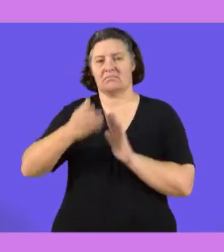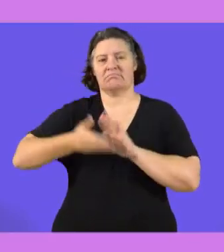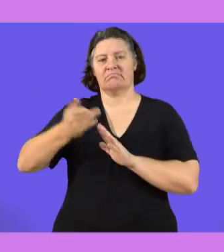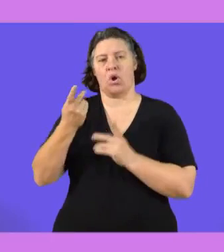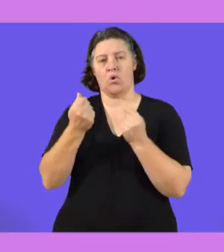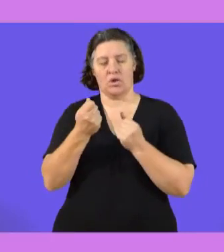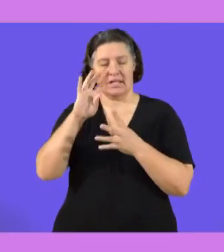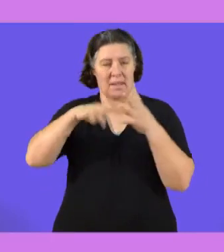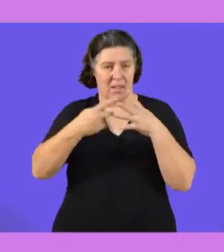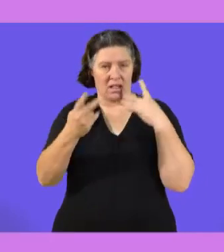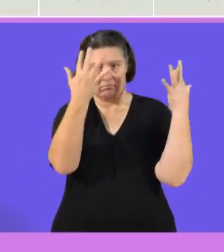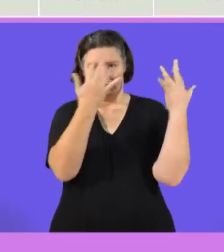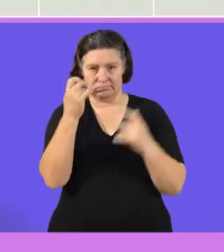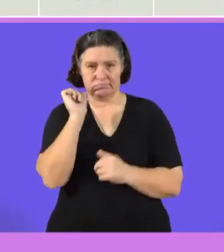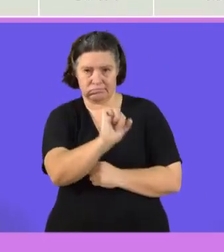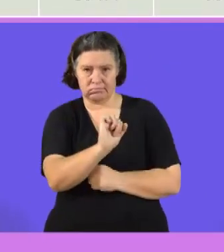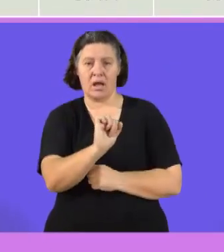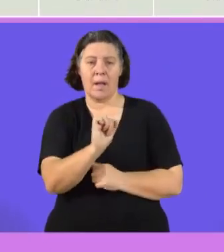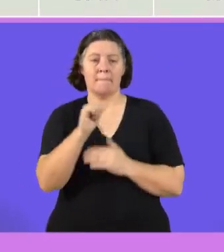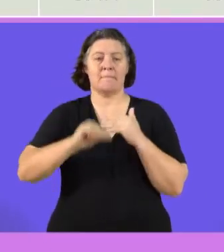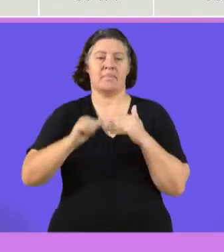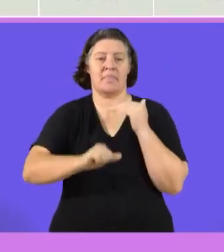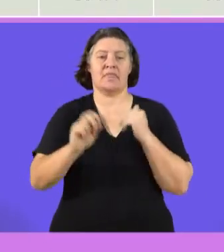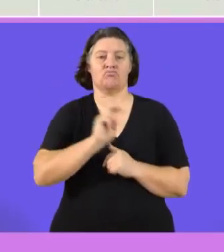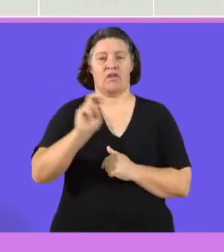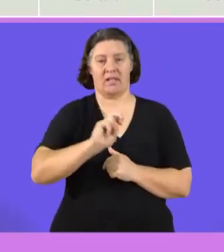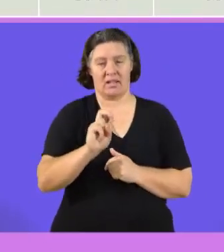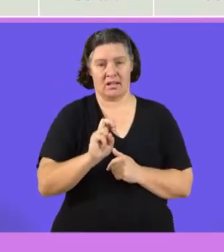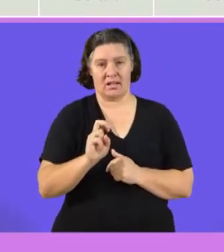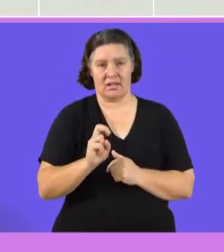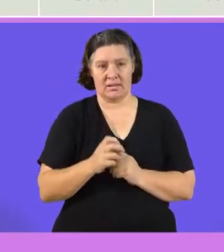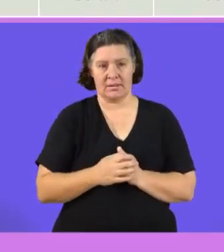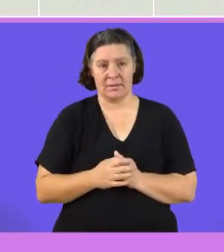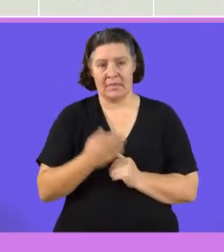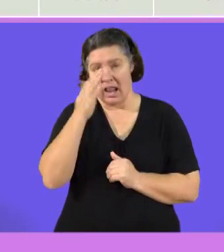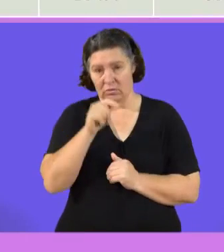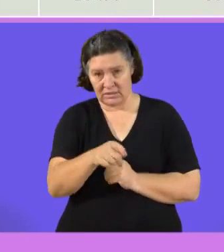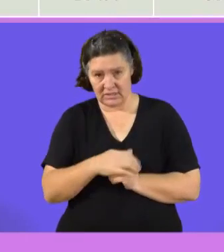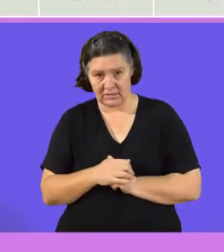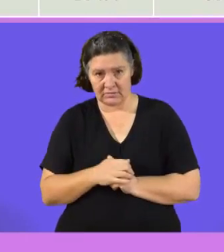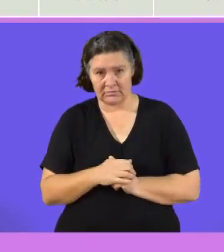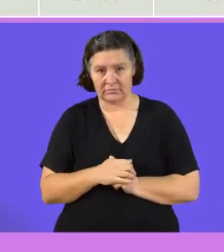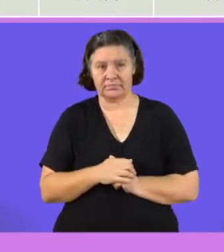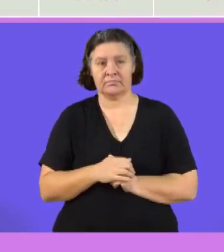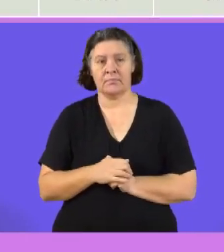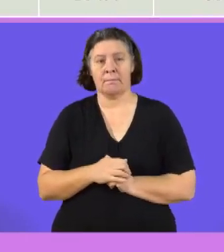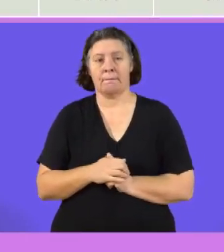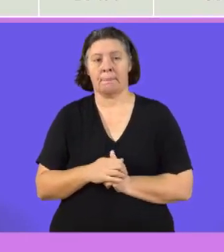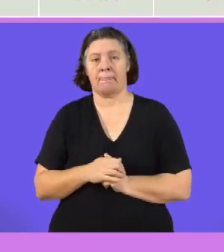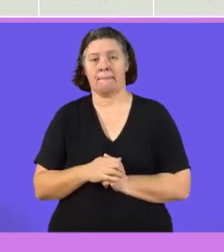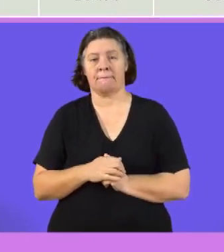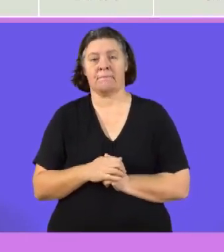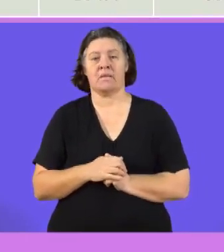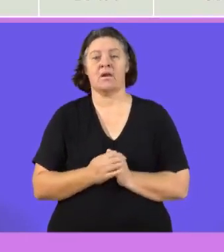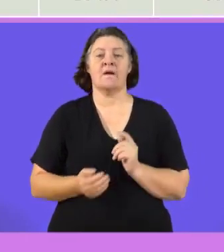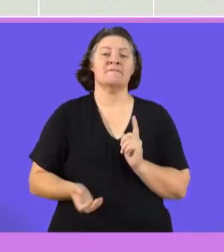to calculate Lana's monthly travel allowance. Okay, so let's quickly put that into practice. So where will I find the